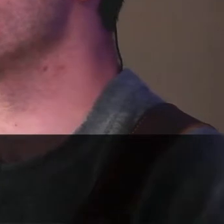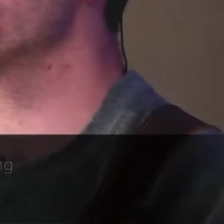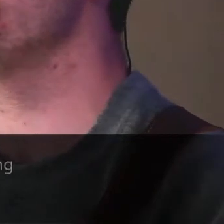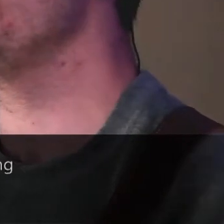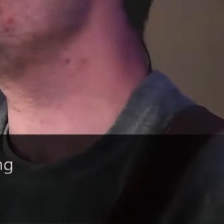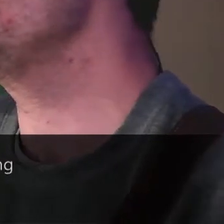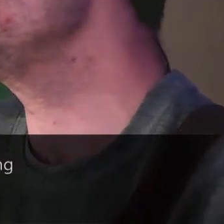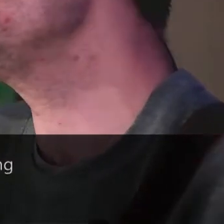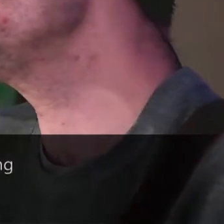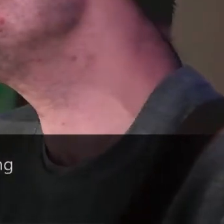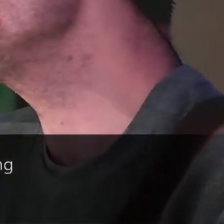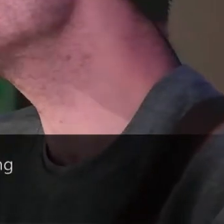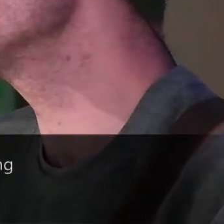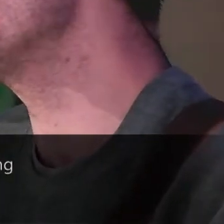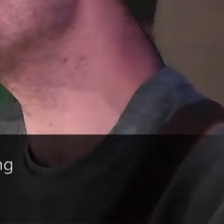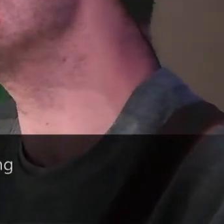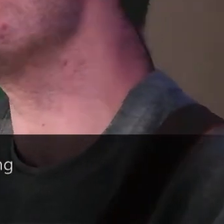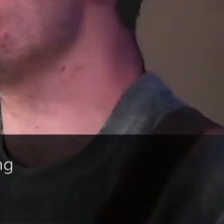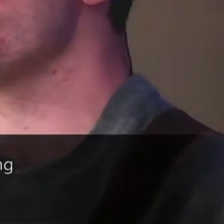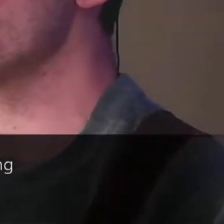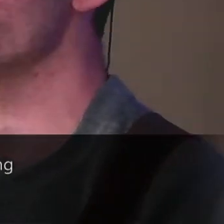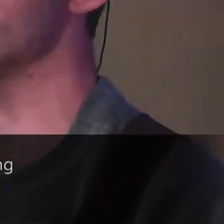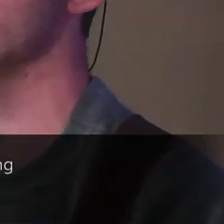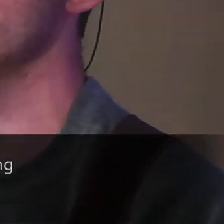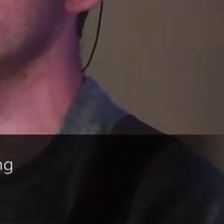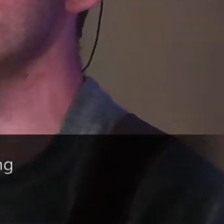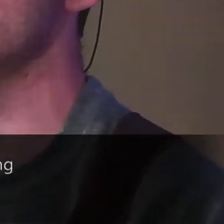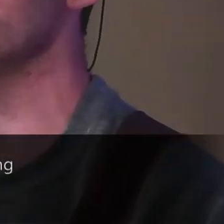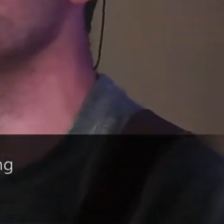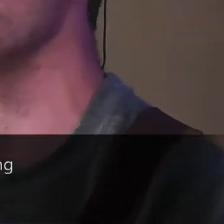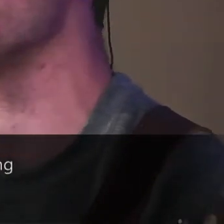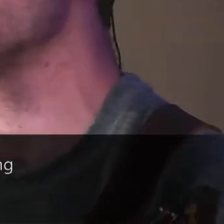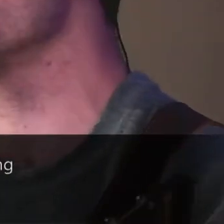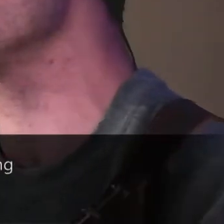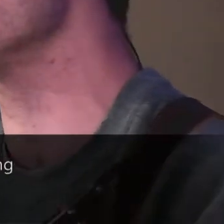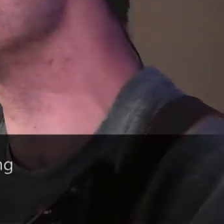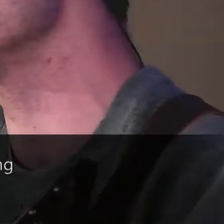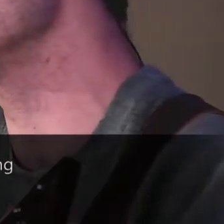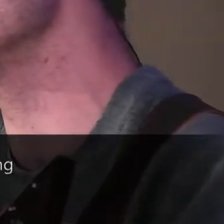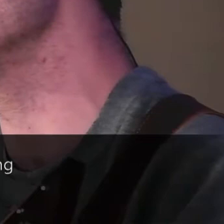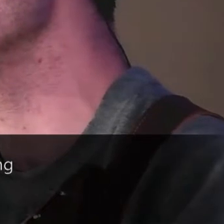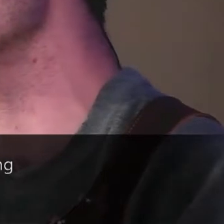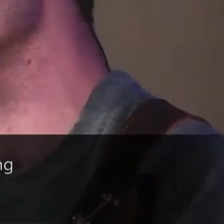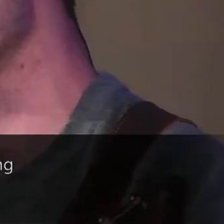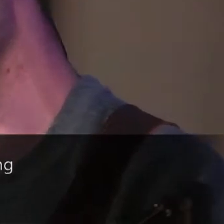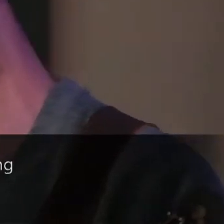I fix my eyes on you,